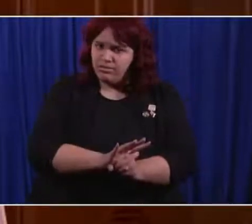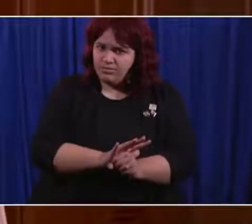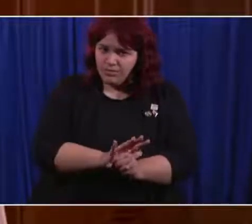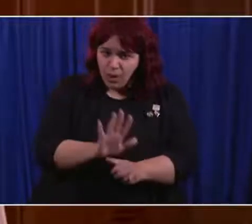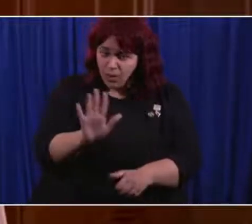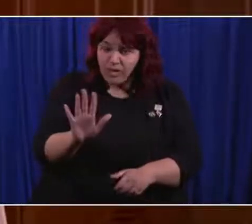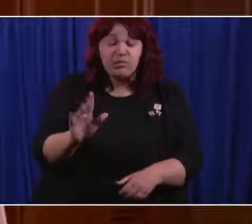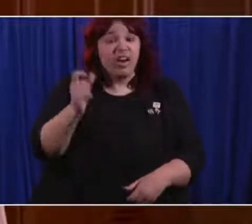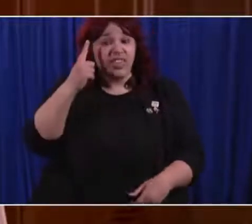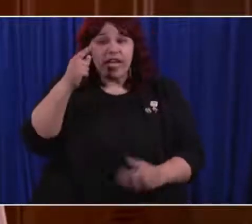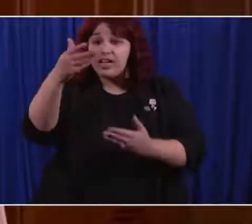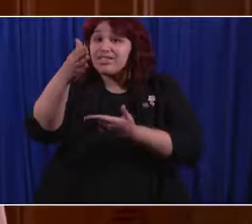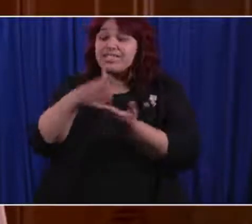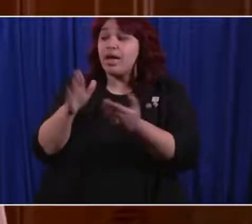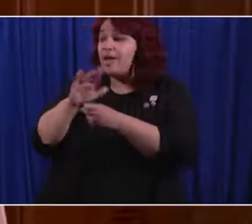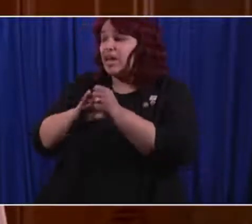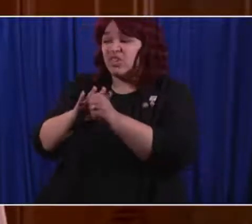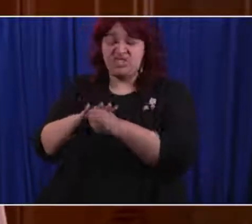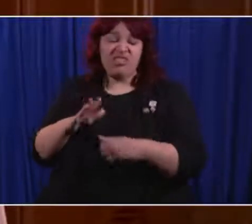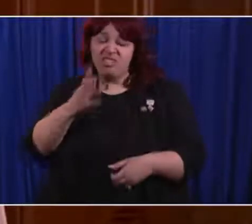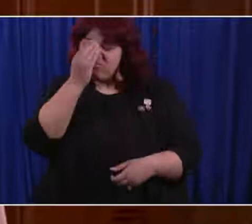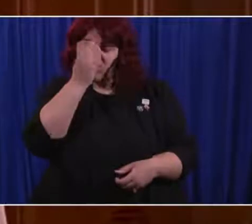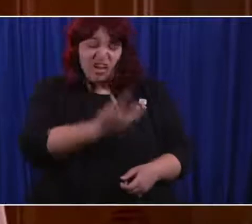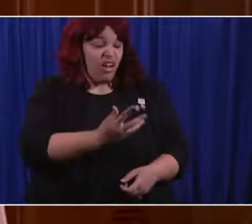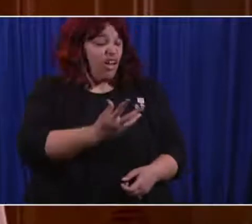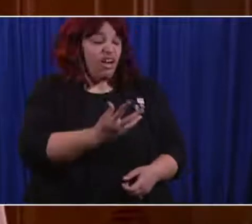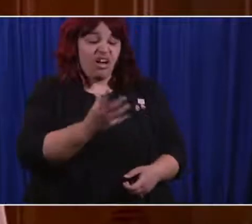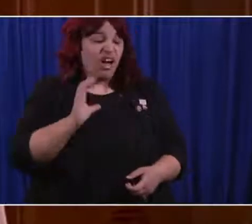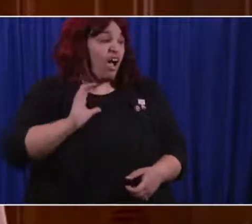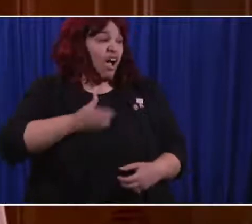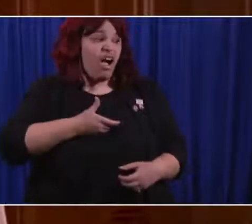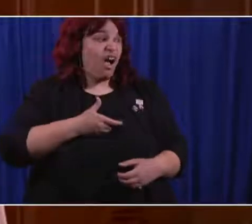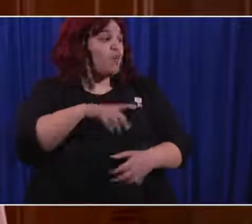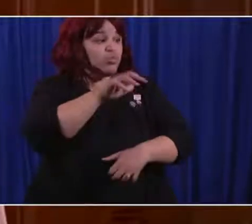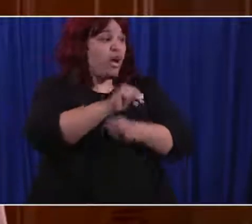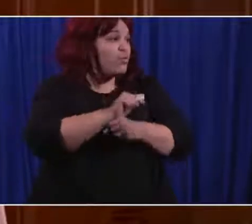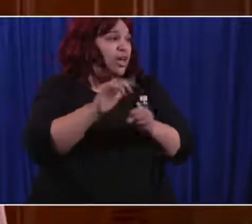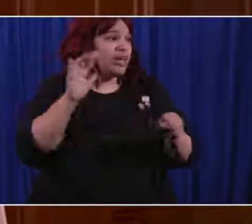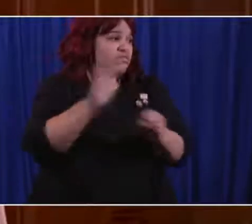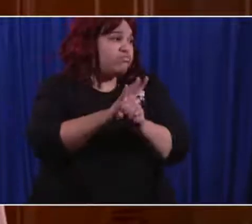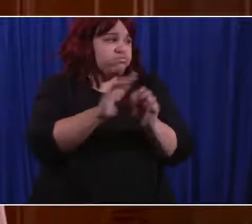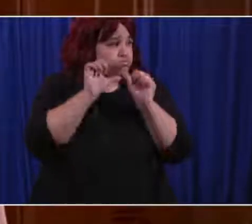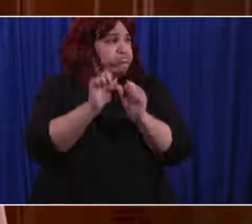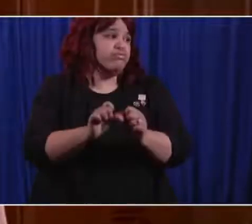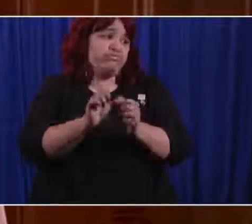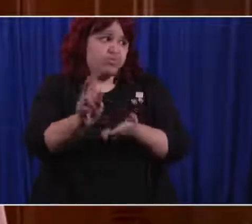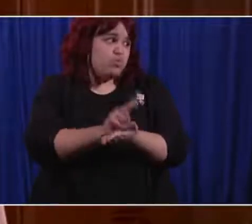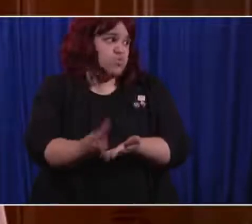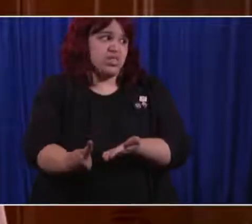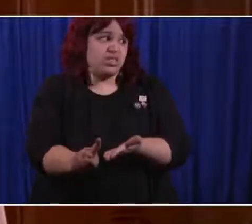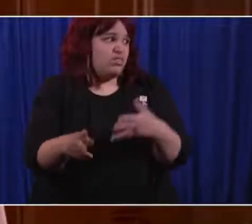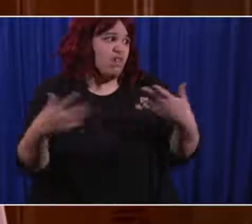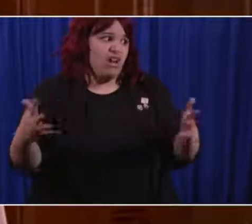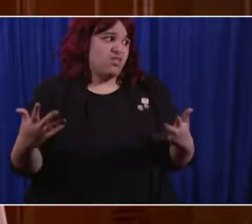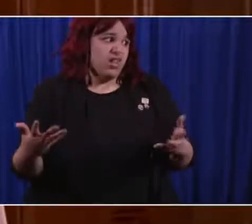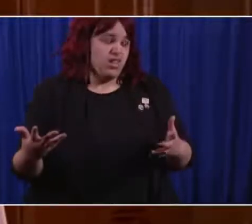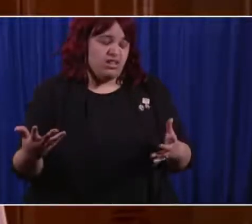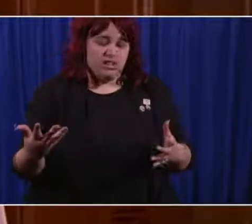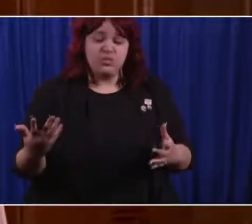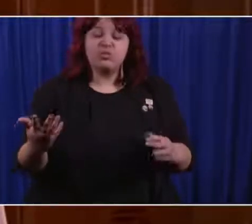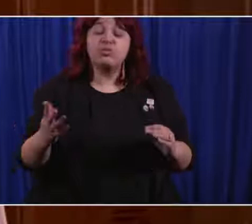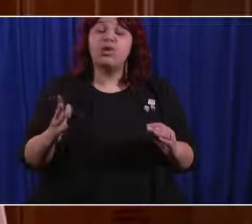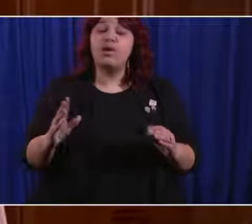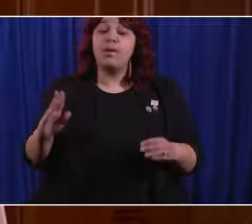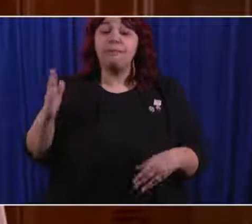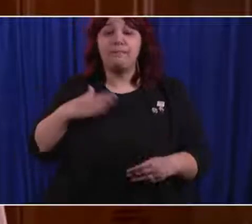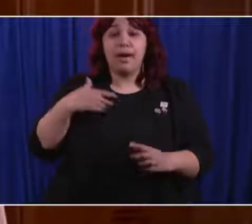2 weeks. So what I'm talking about is a minority of places, and we